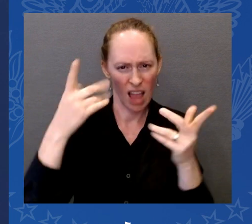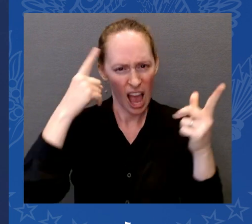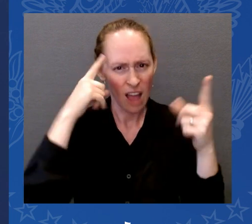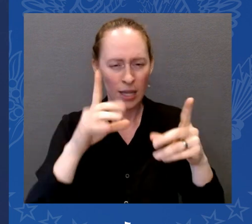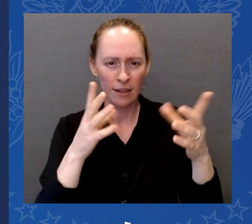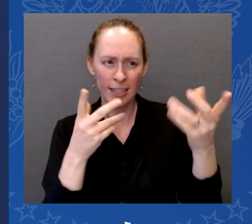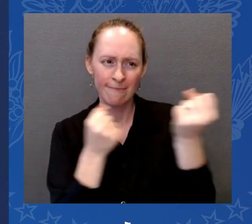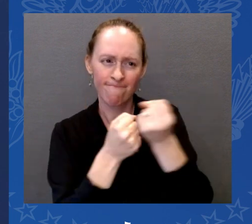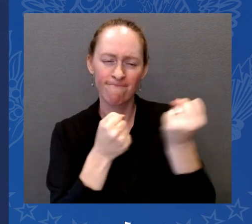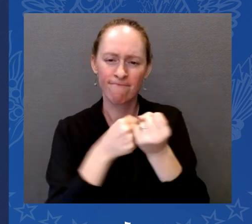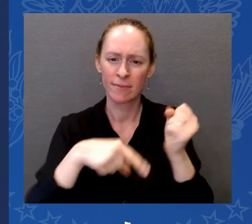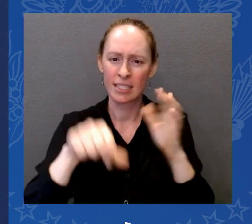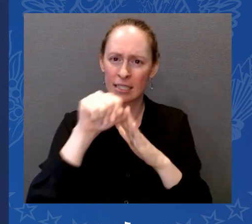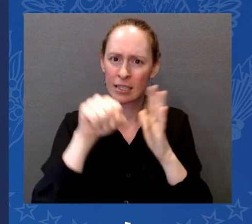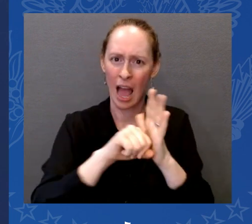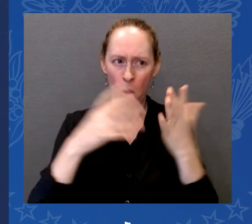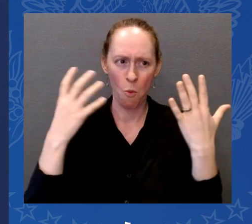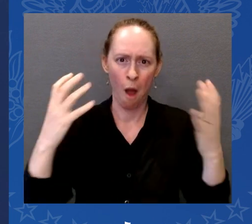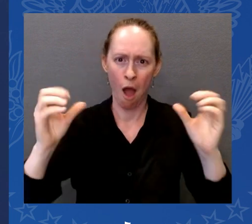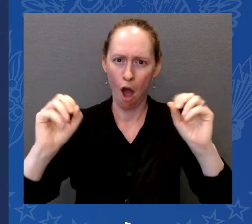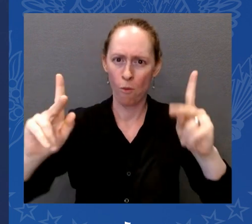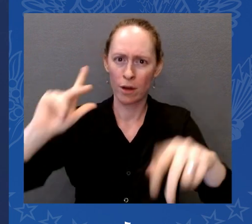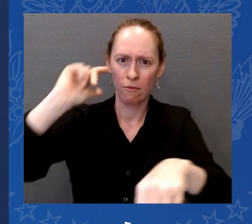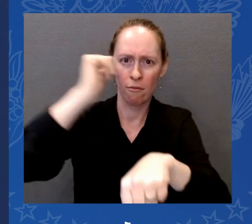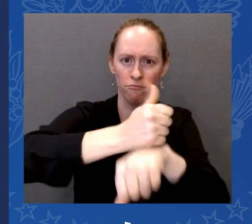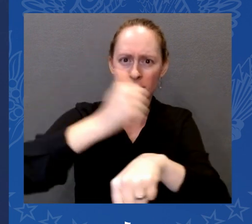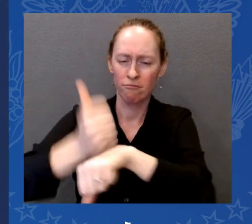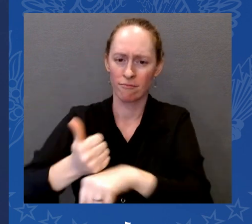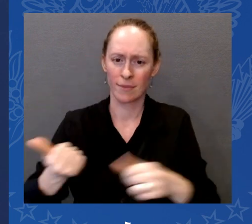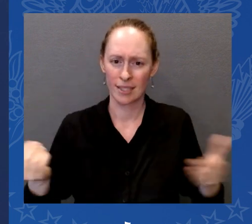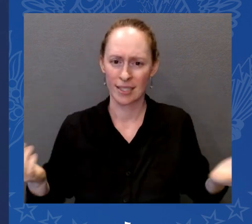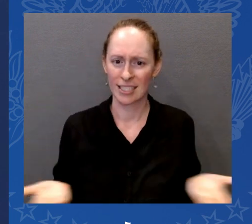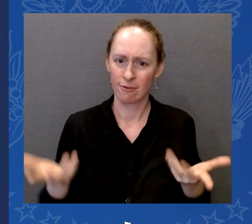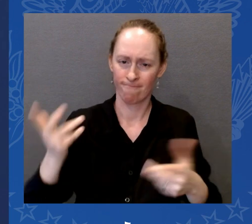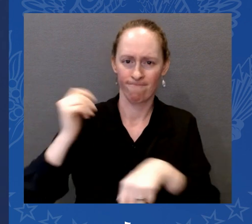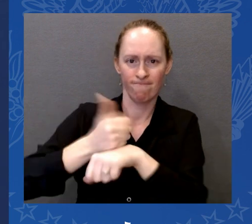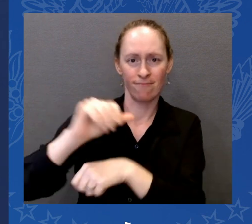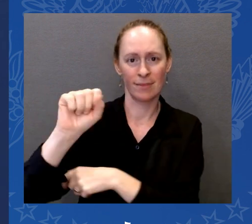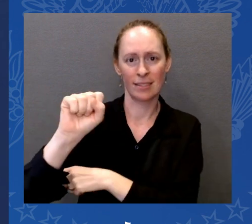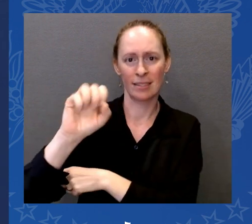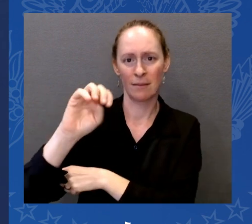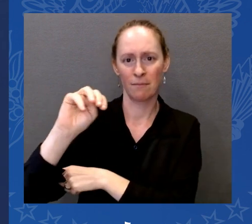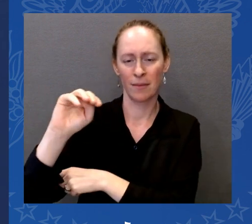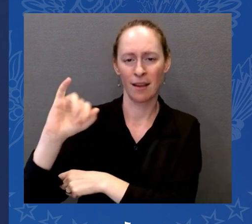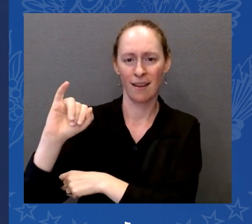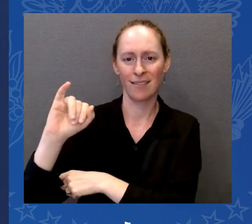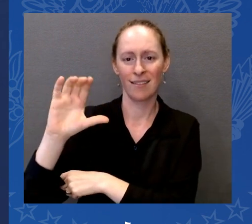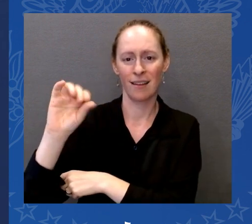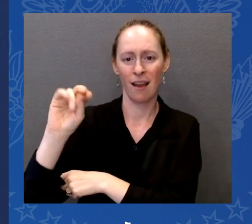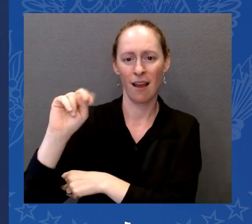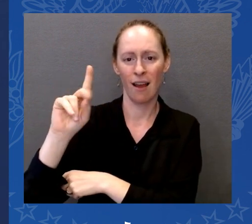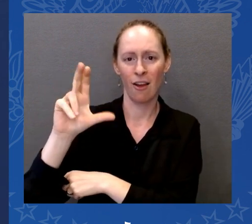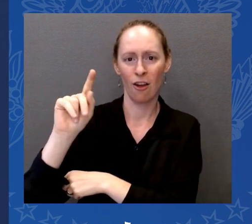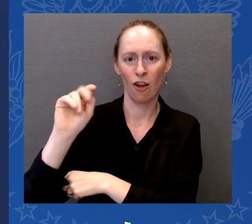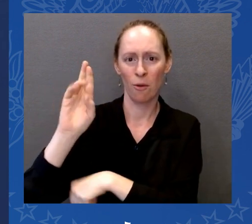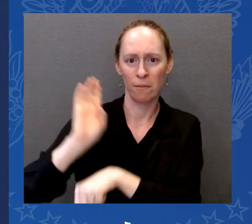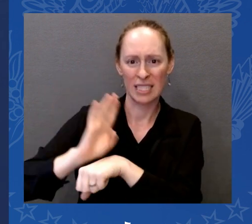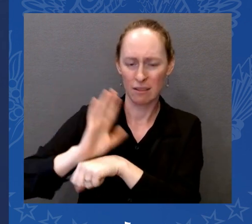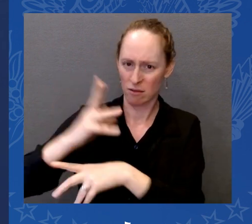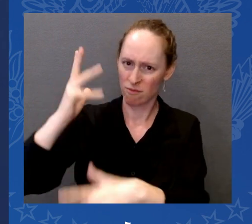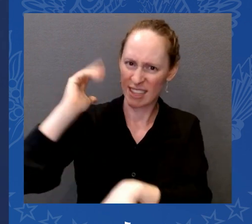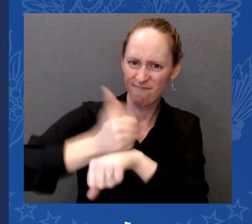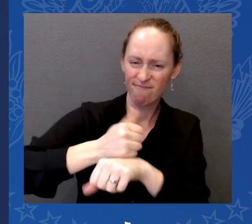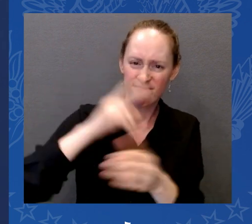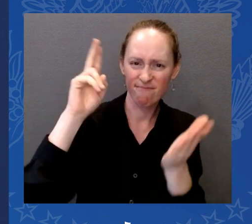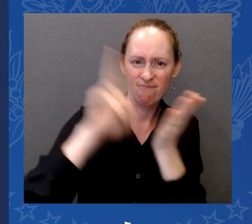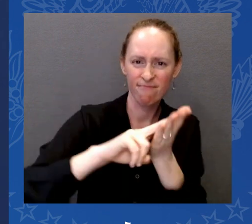and you signed a law to make New York even more welcoming. We were down in Poughkeepsie not long ago, a little outfit called